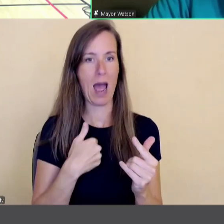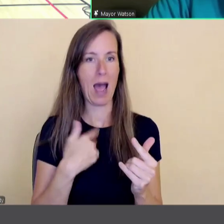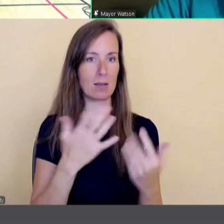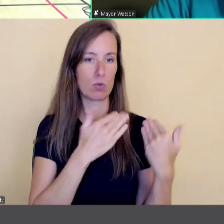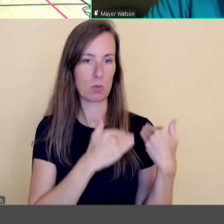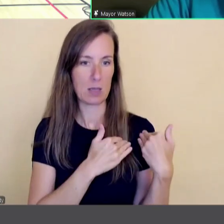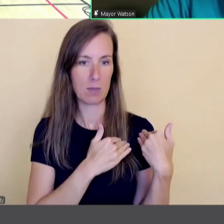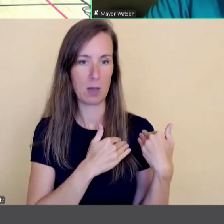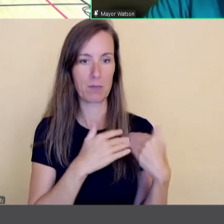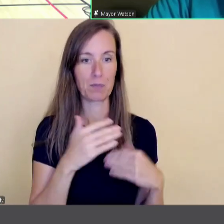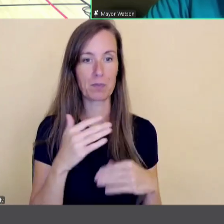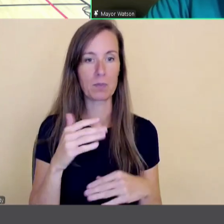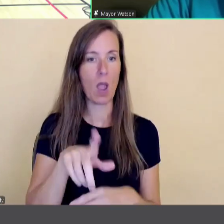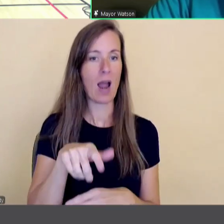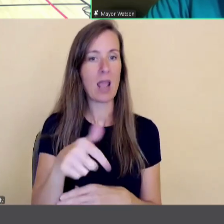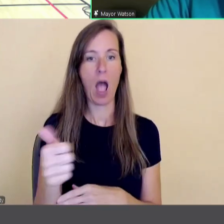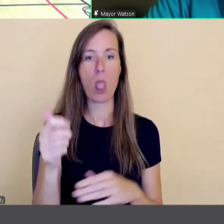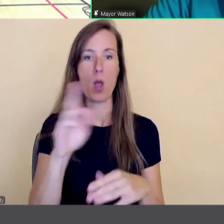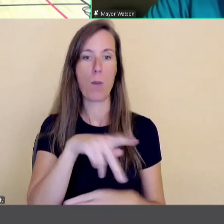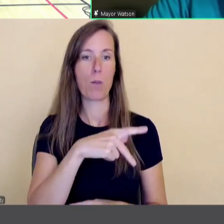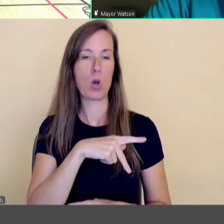more specific individuals.